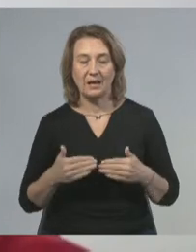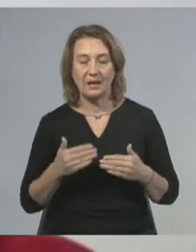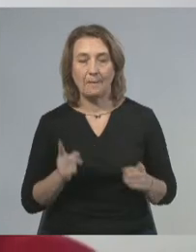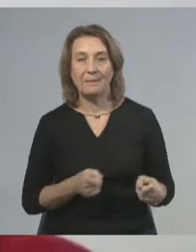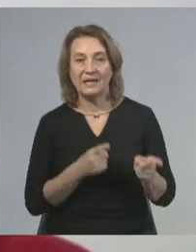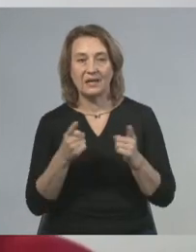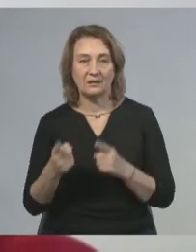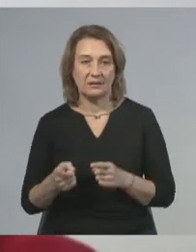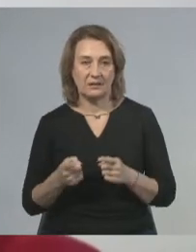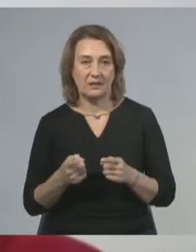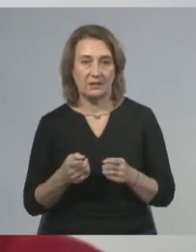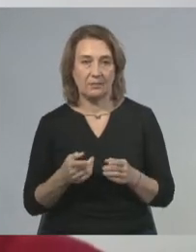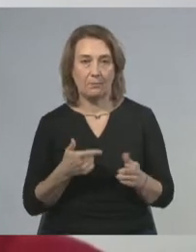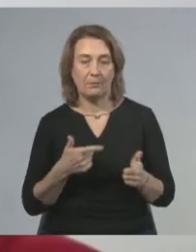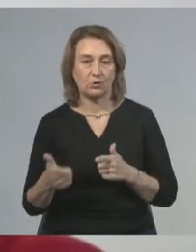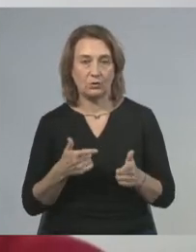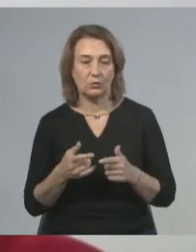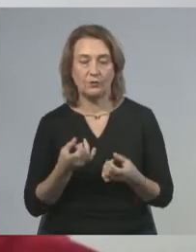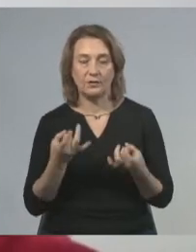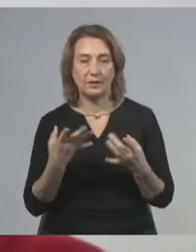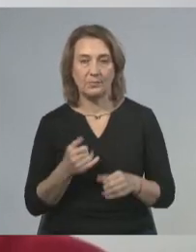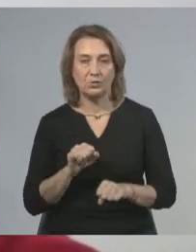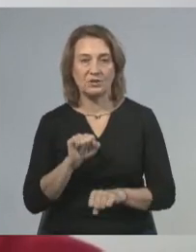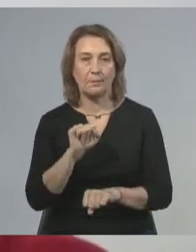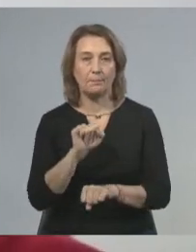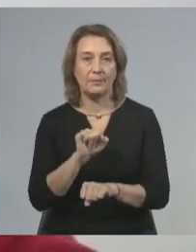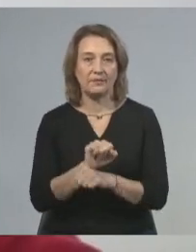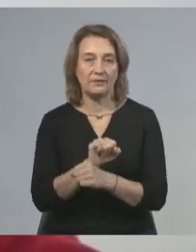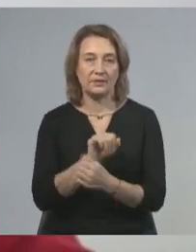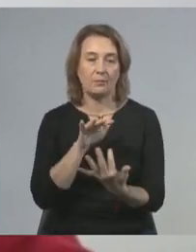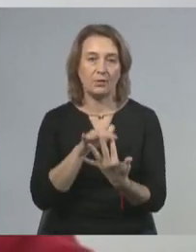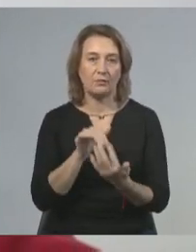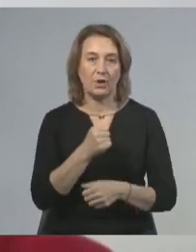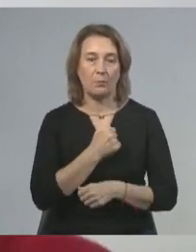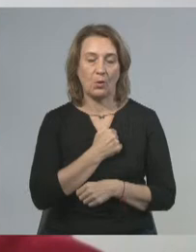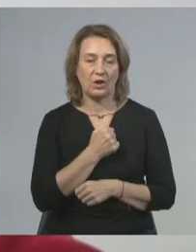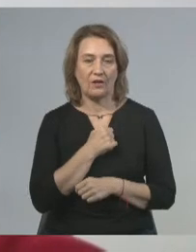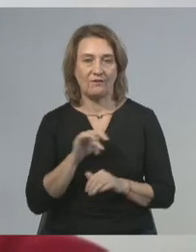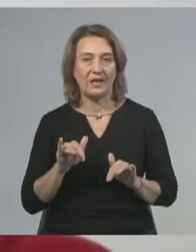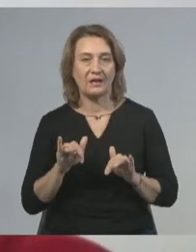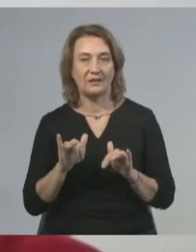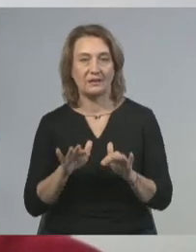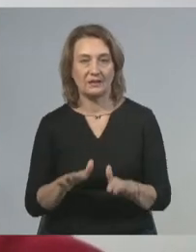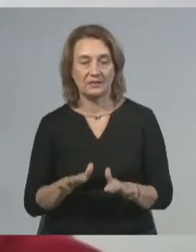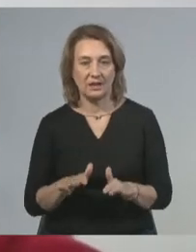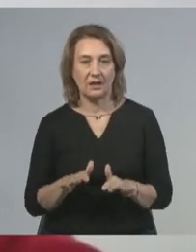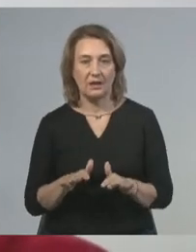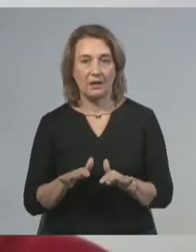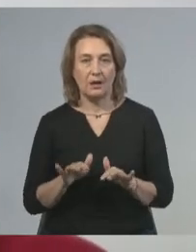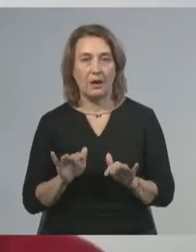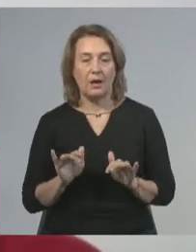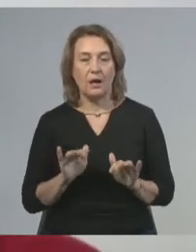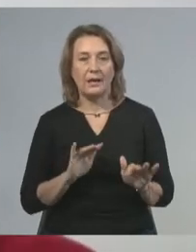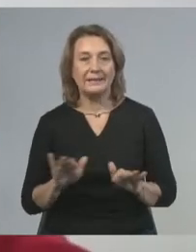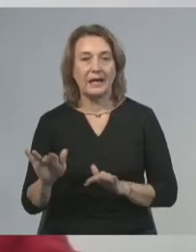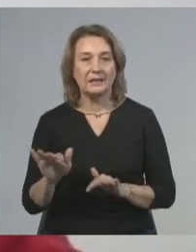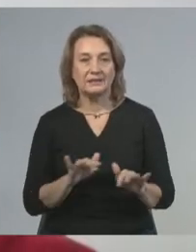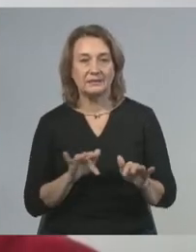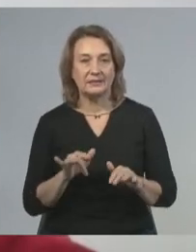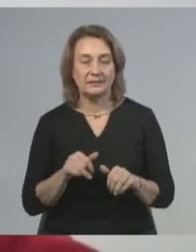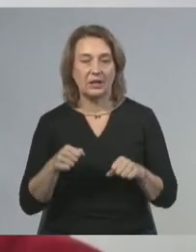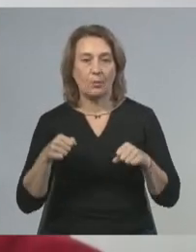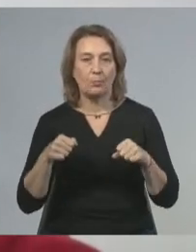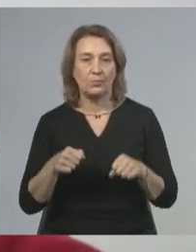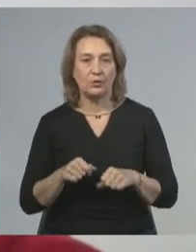there shall be a transitional period which shall start not from the first day of ceasefire